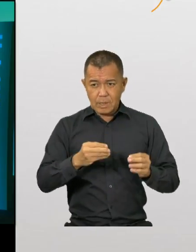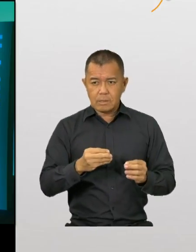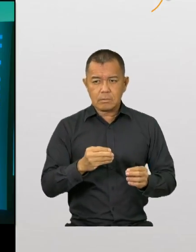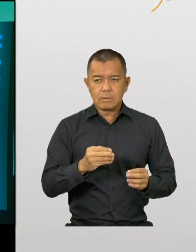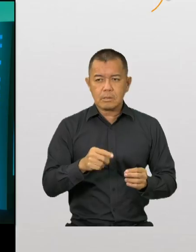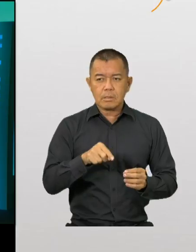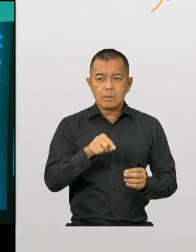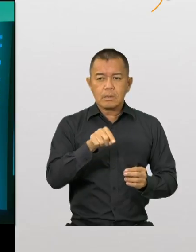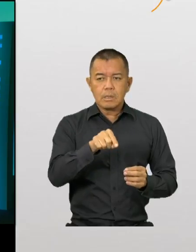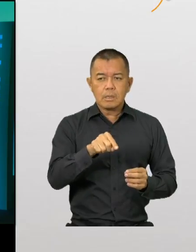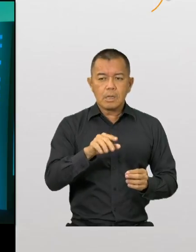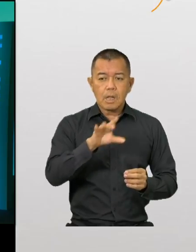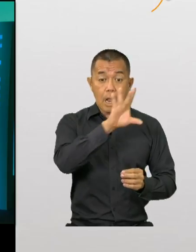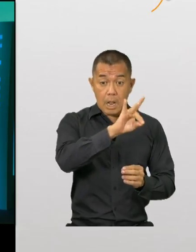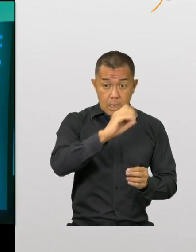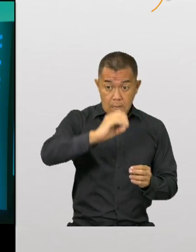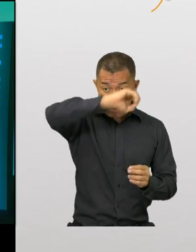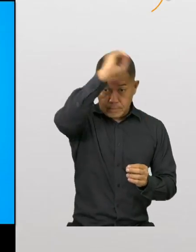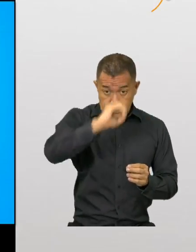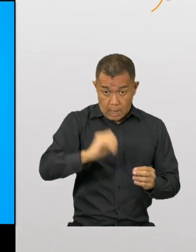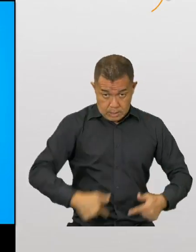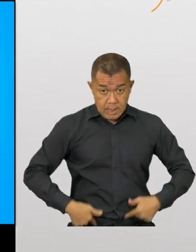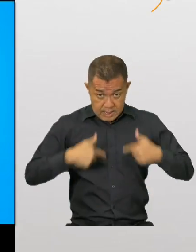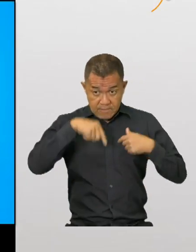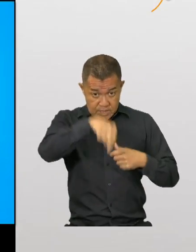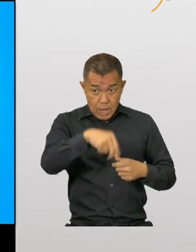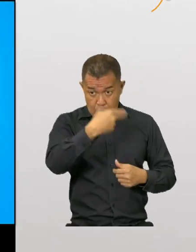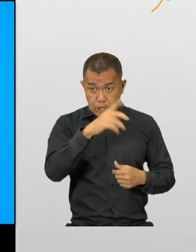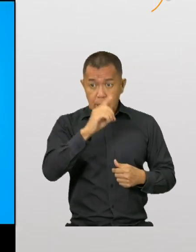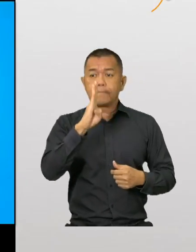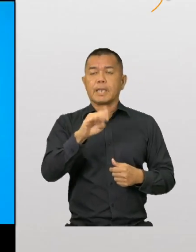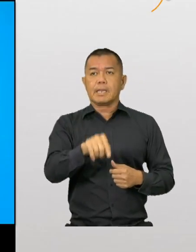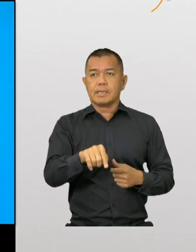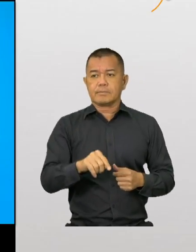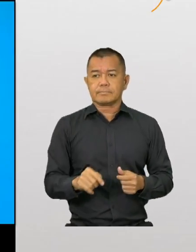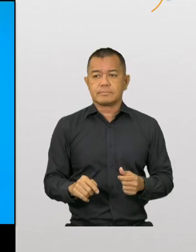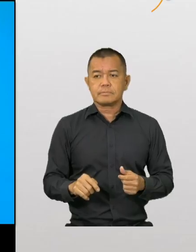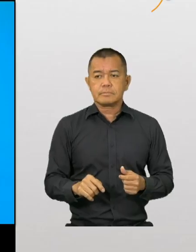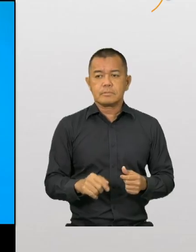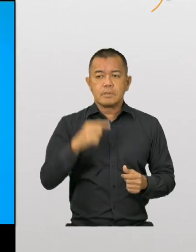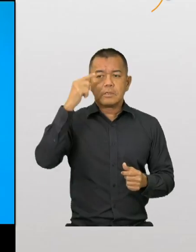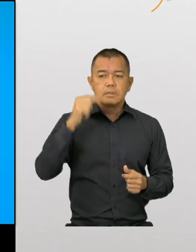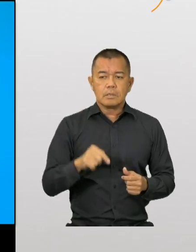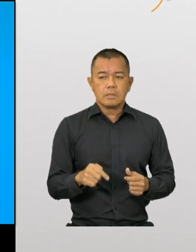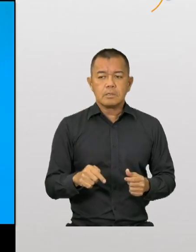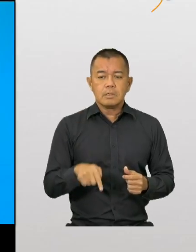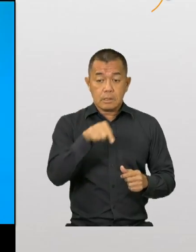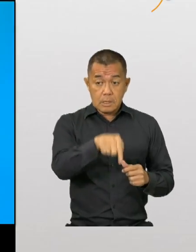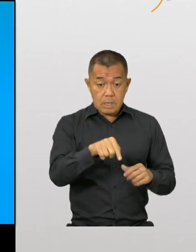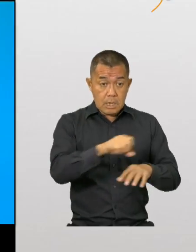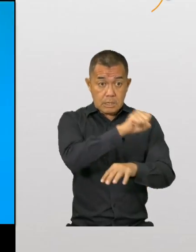norm. It is not just for poor families like elsewhere, but for a wide range of Singaporeans from all walks of